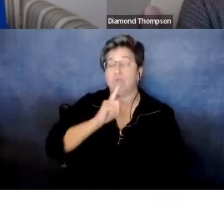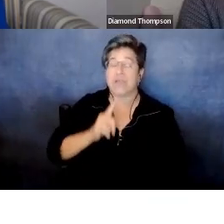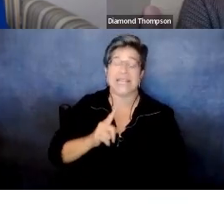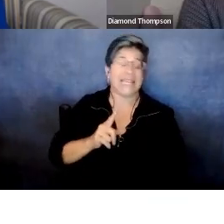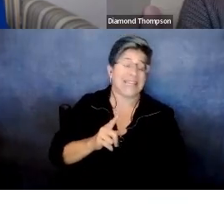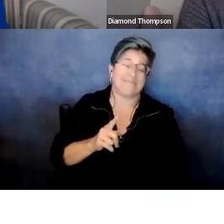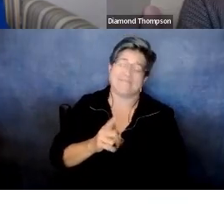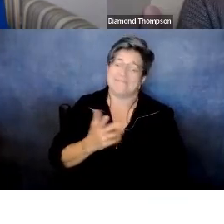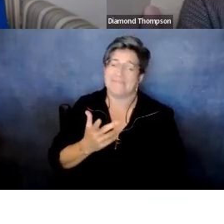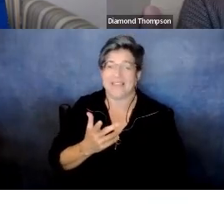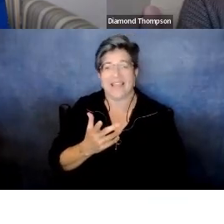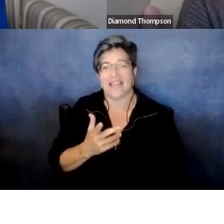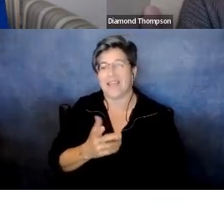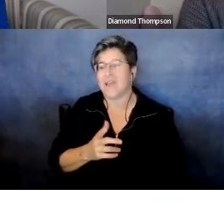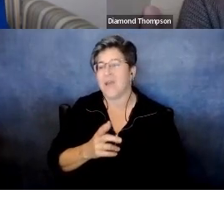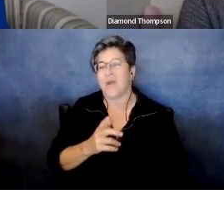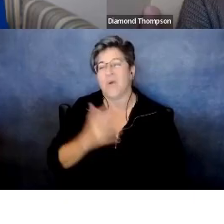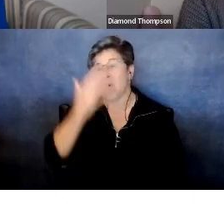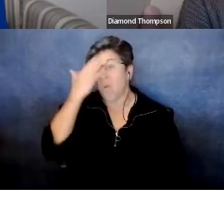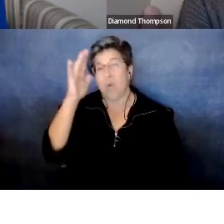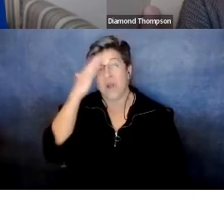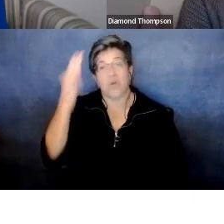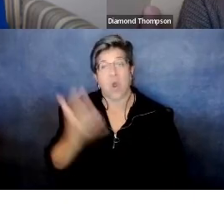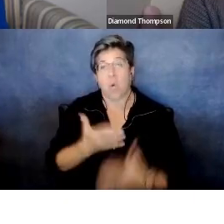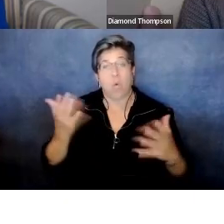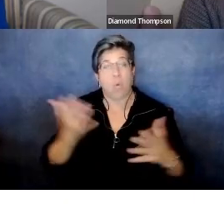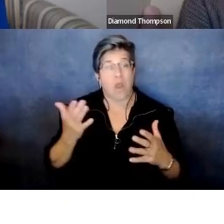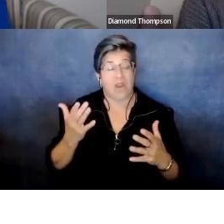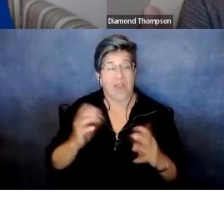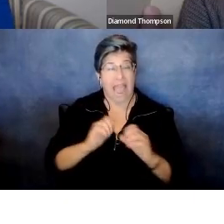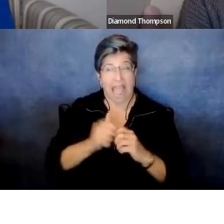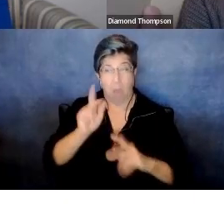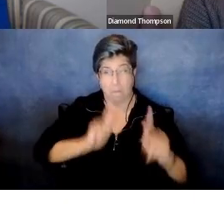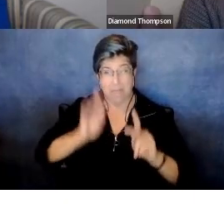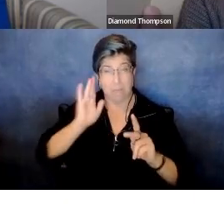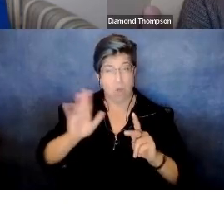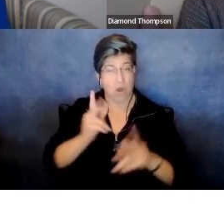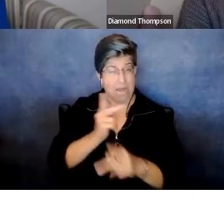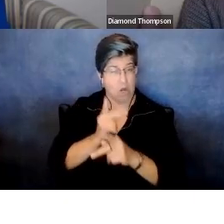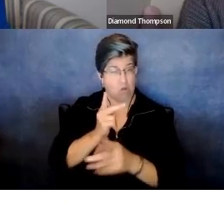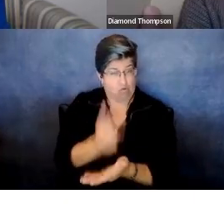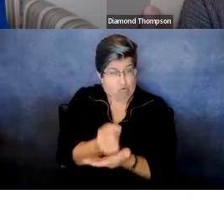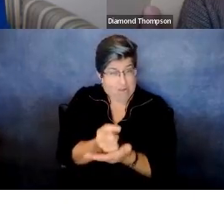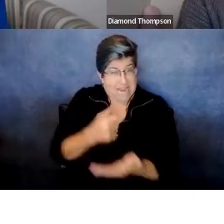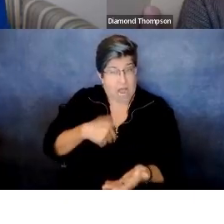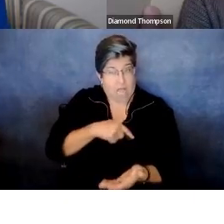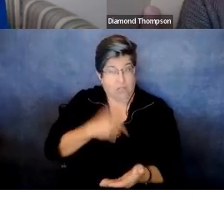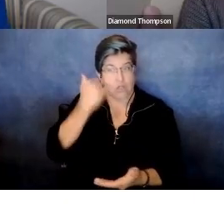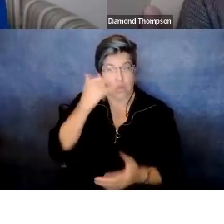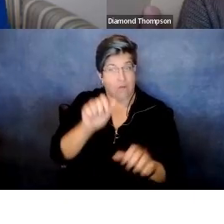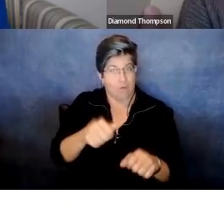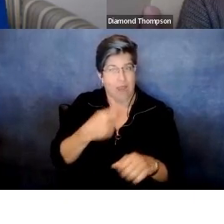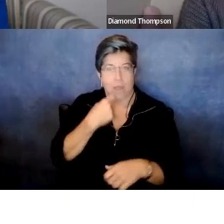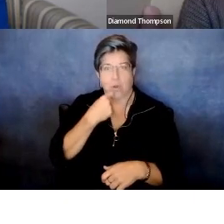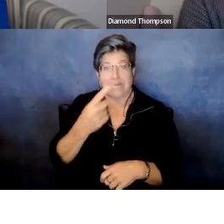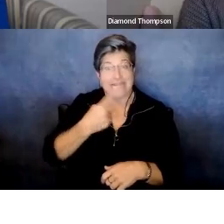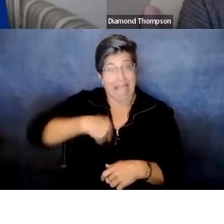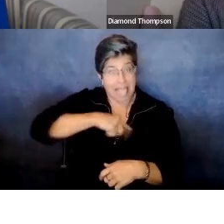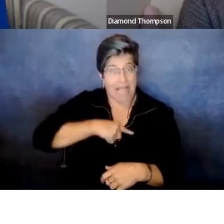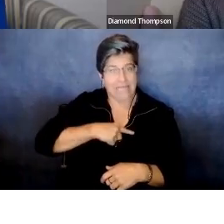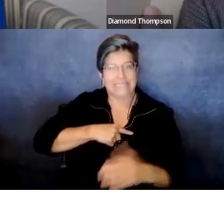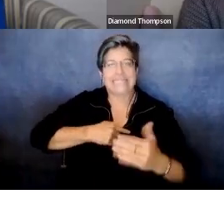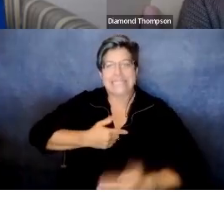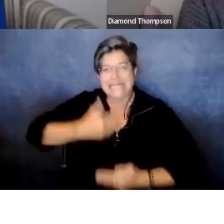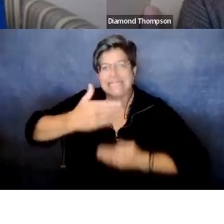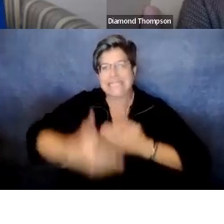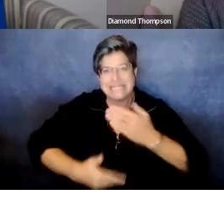just don't ever know how people are going to treat us. And so if you're able to tell us step by step